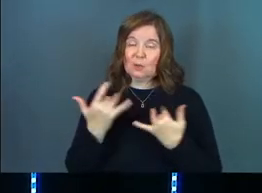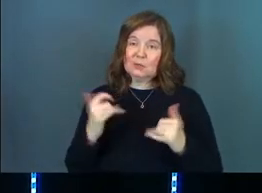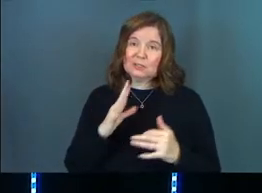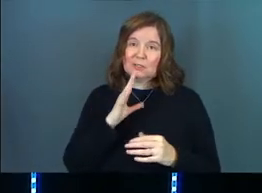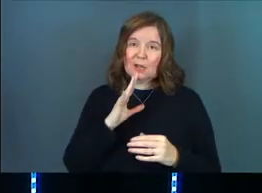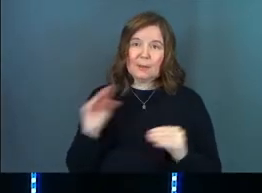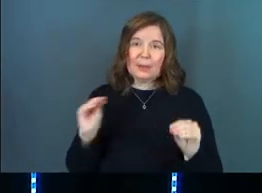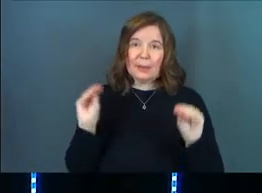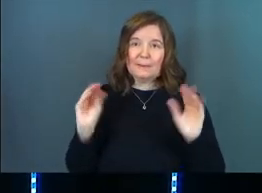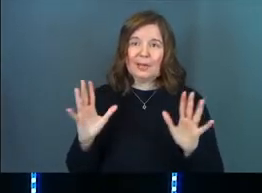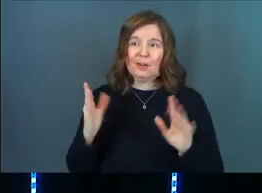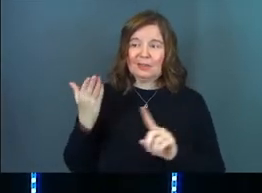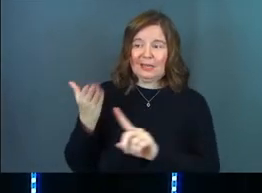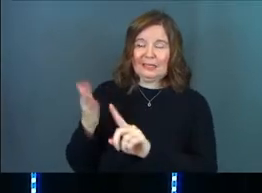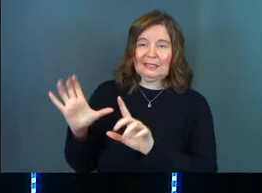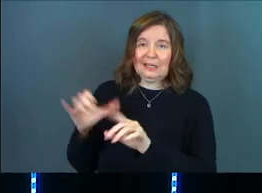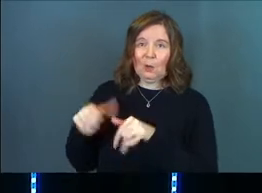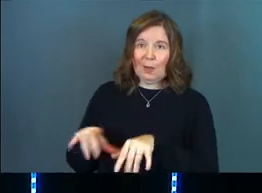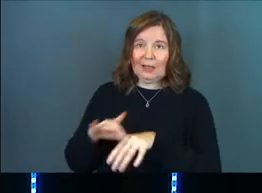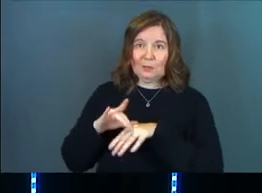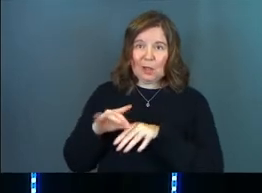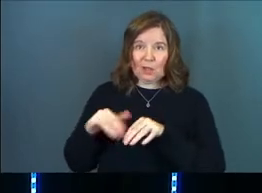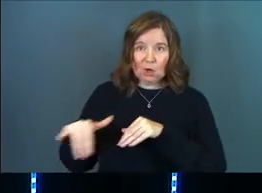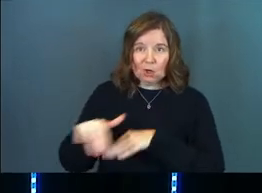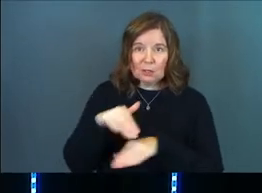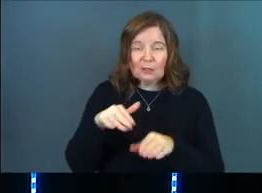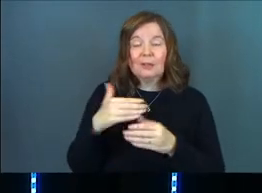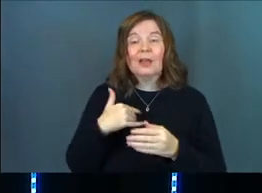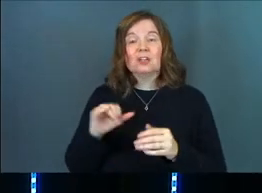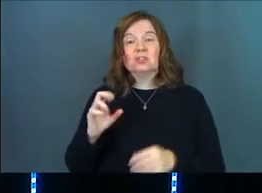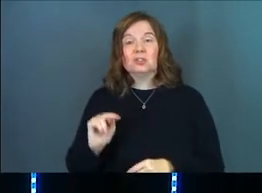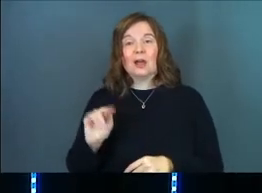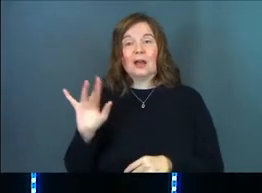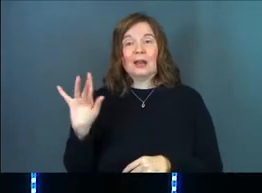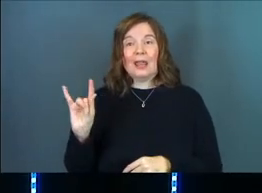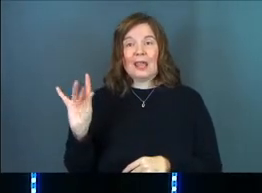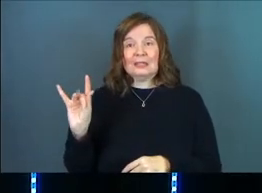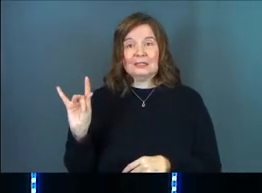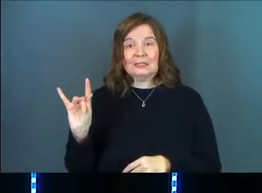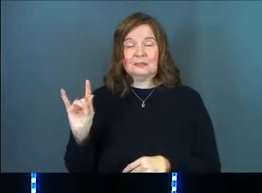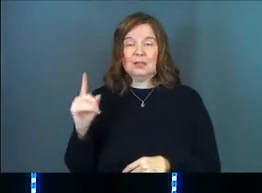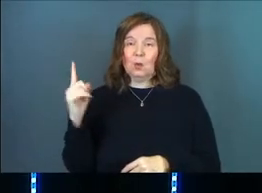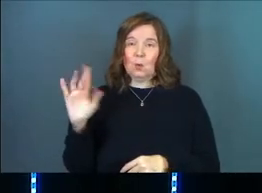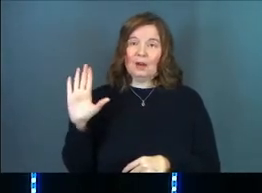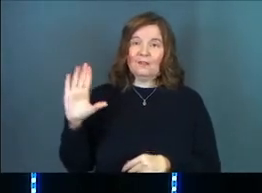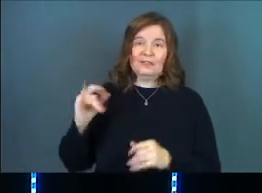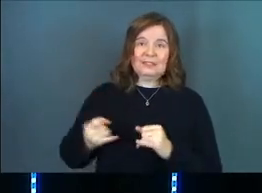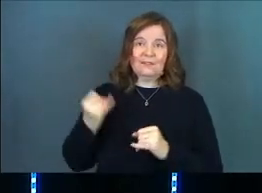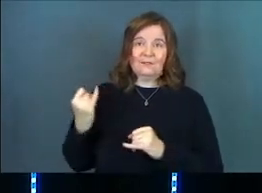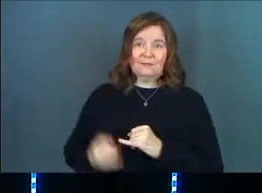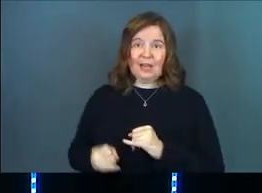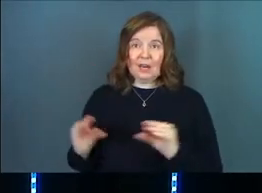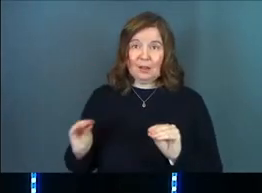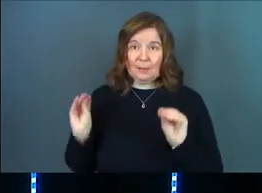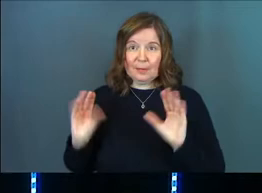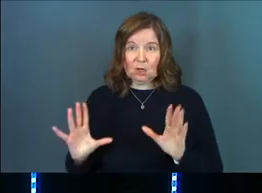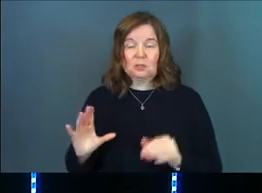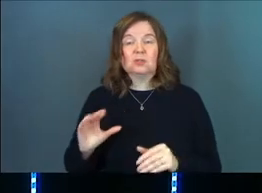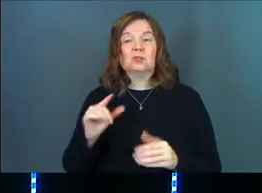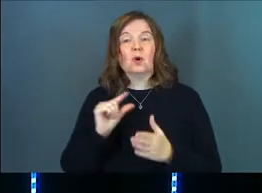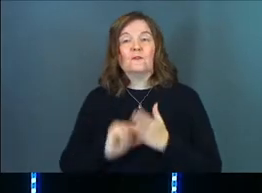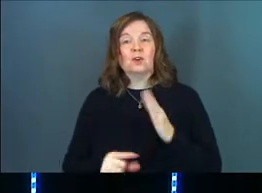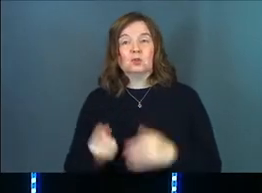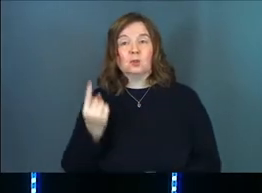We're still talking about the miracles that he did while he was on this earth. And John chapter 18 is one of his final miracles. So